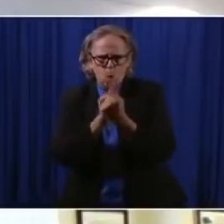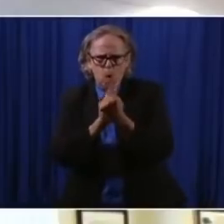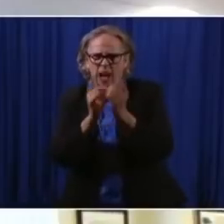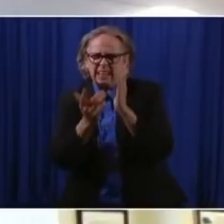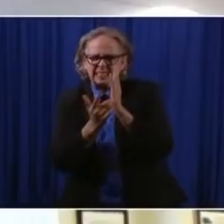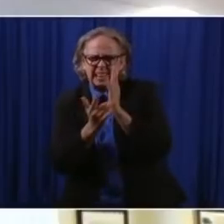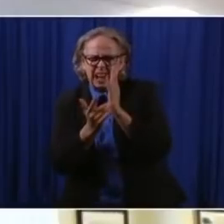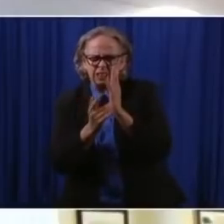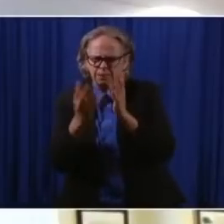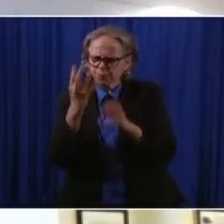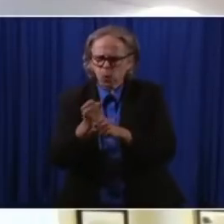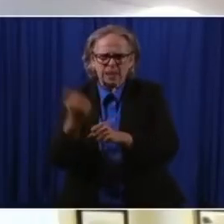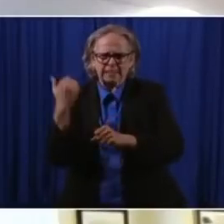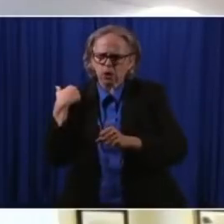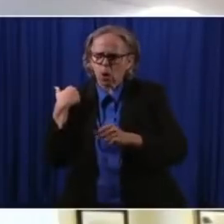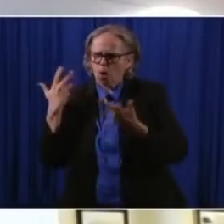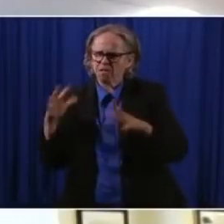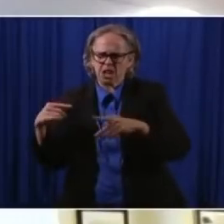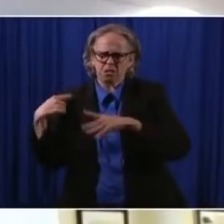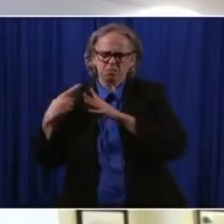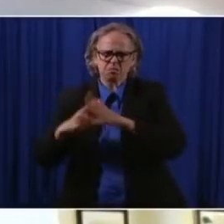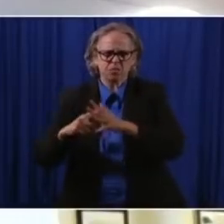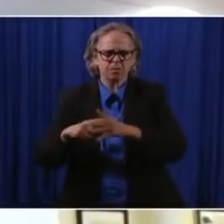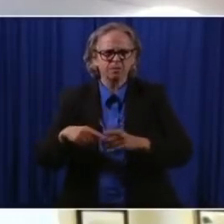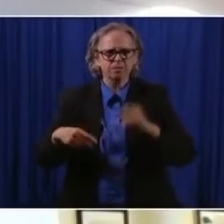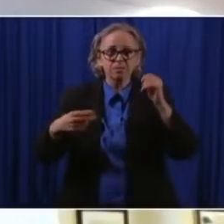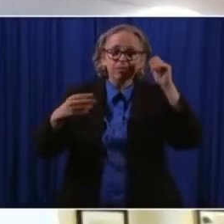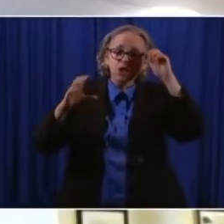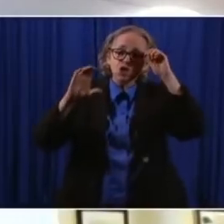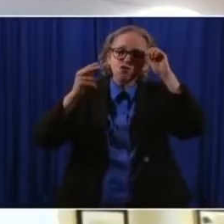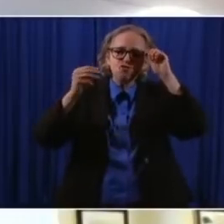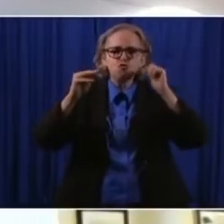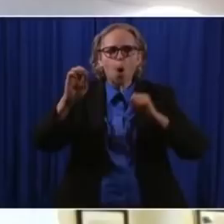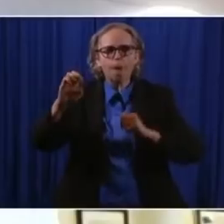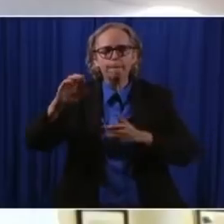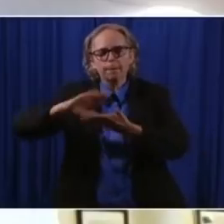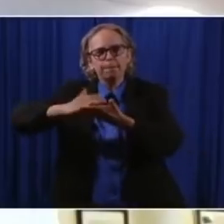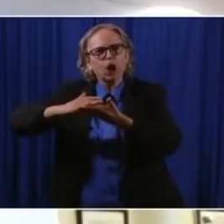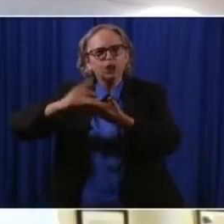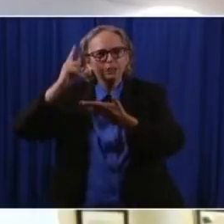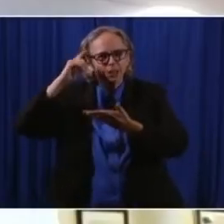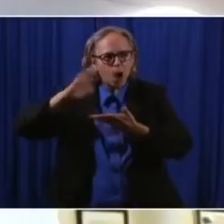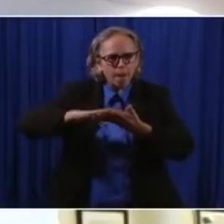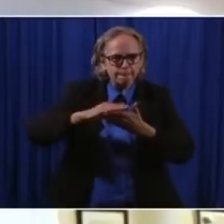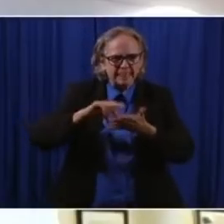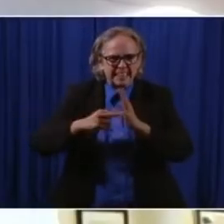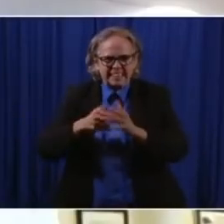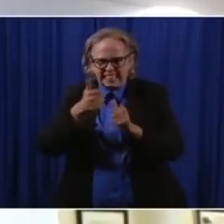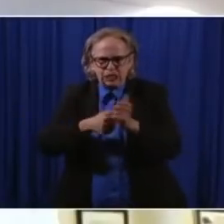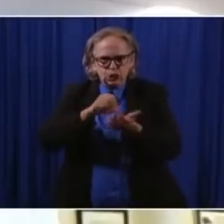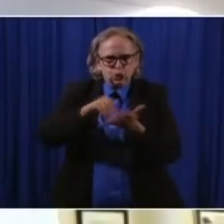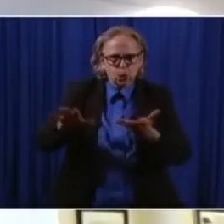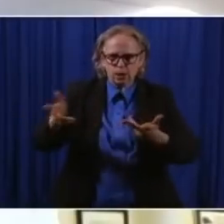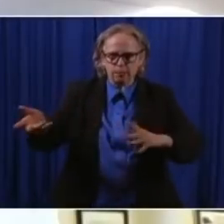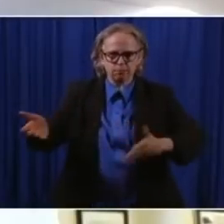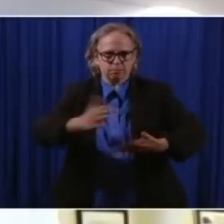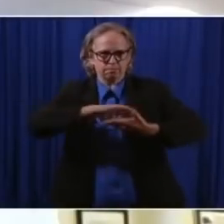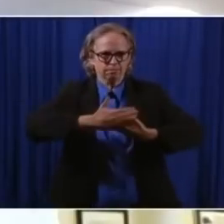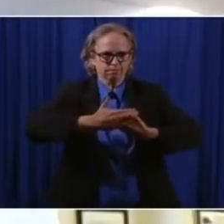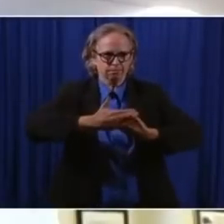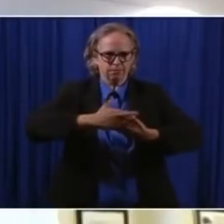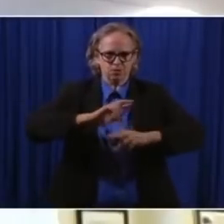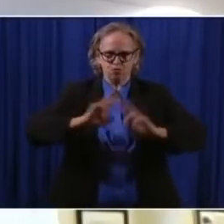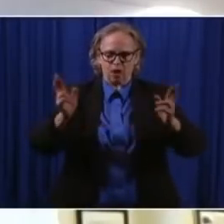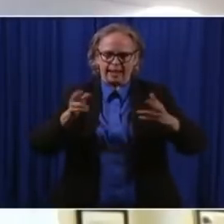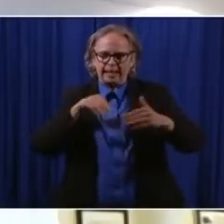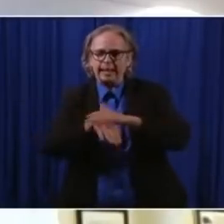so all of our students have the technology to access our Google Classroom format. And we're using the lessons learned from our